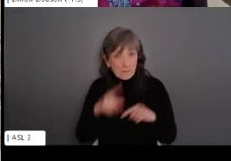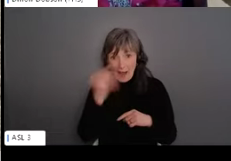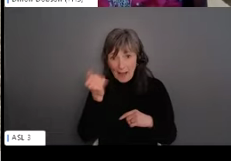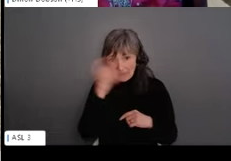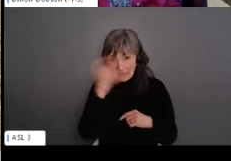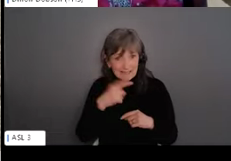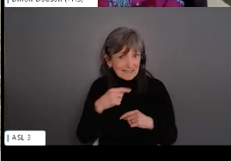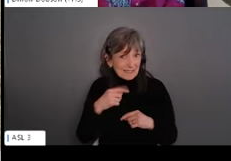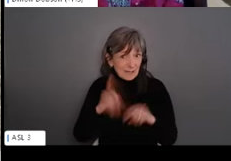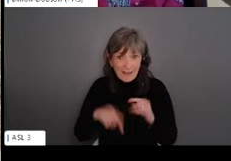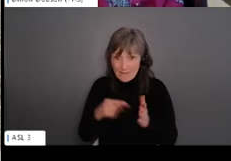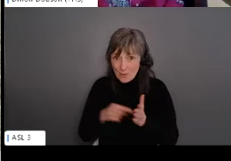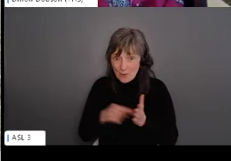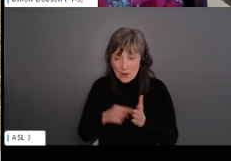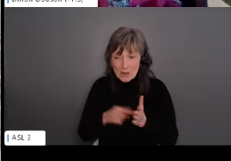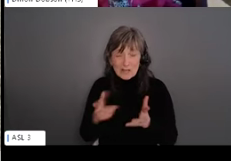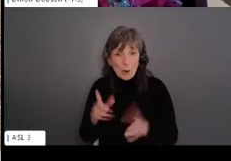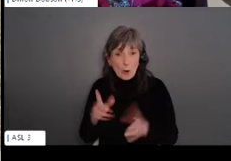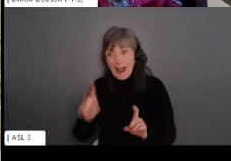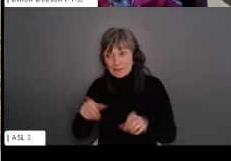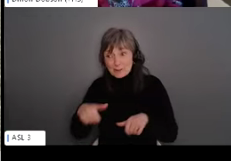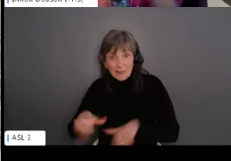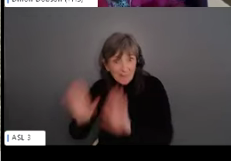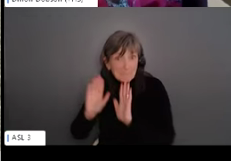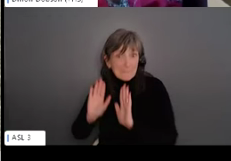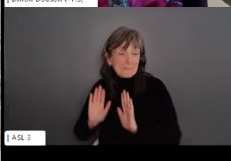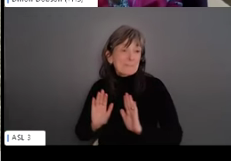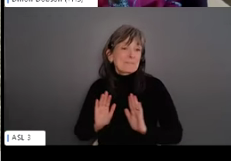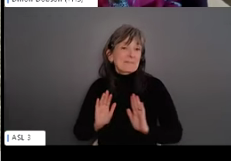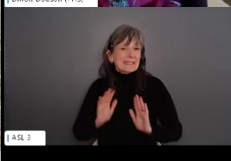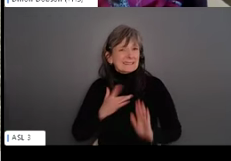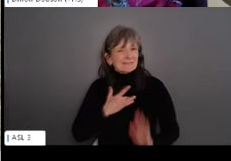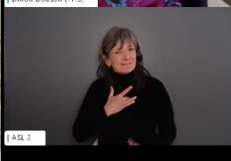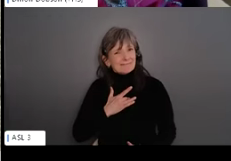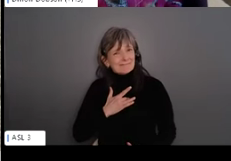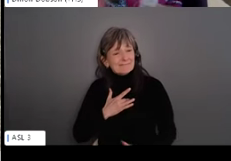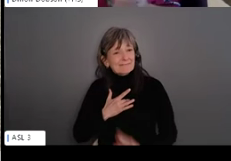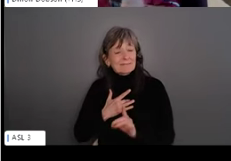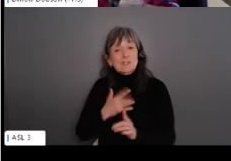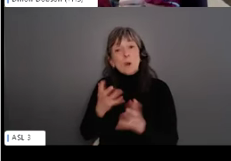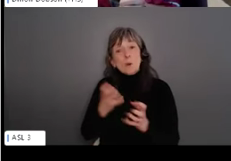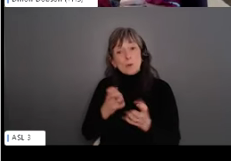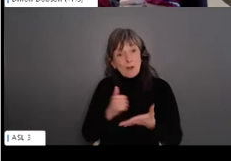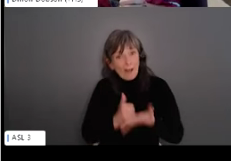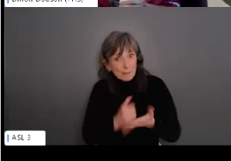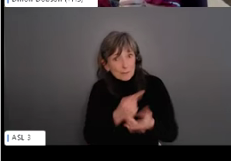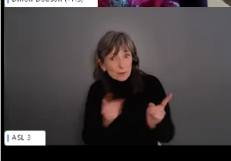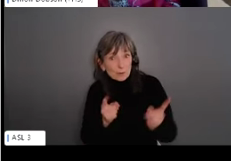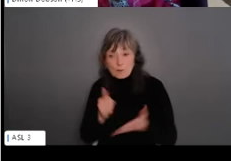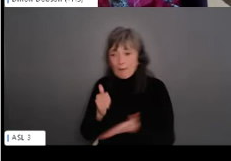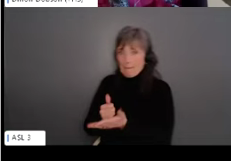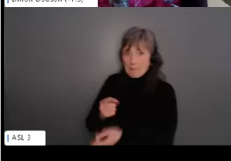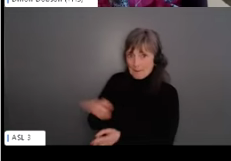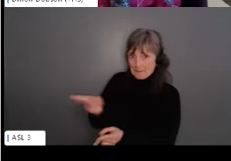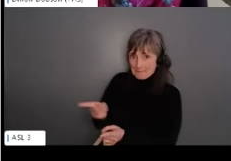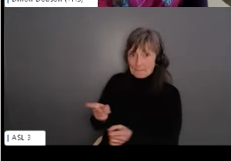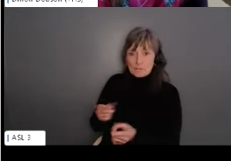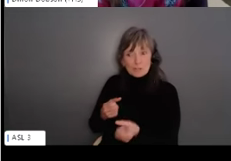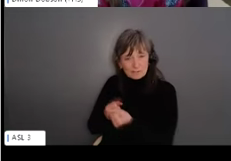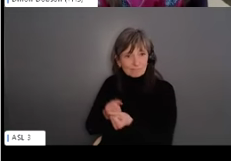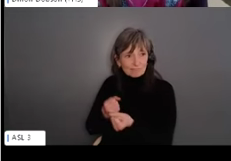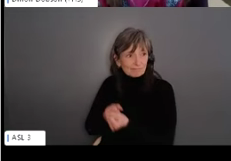into implementation. We want to help you be able to highlight some of the ways that we can help you. Again, these slides will be